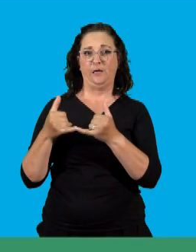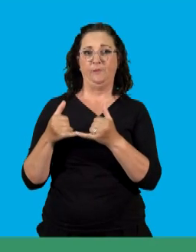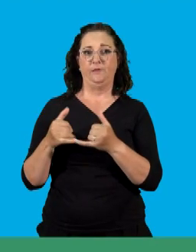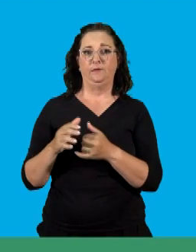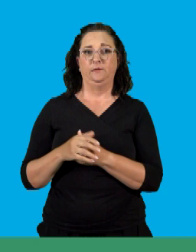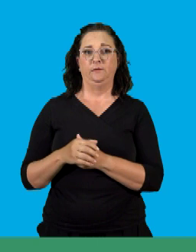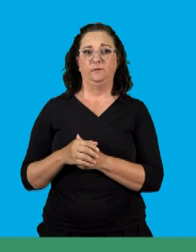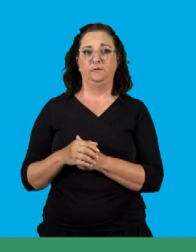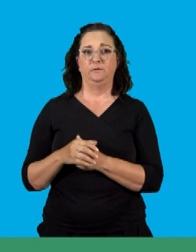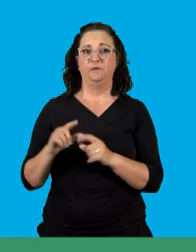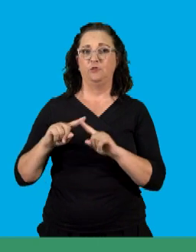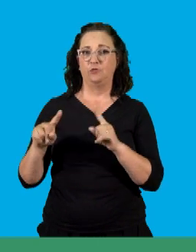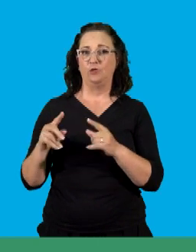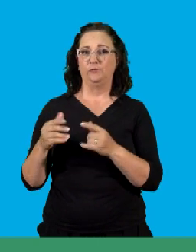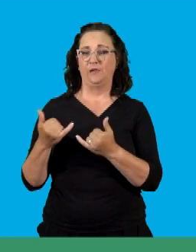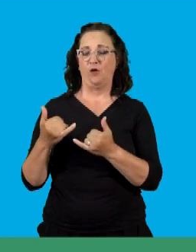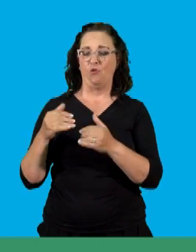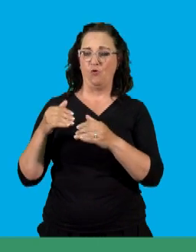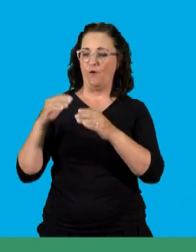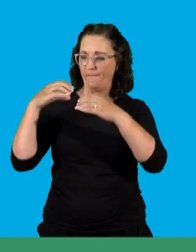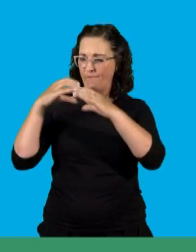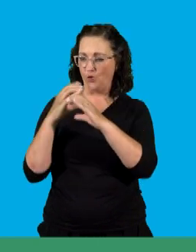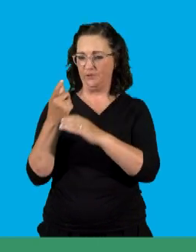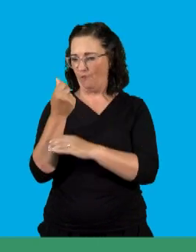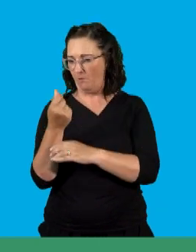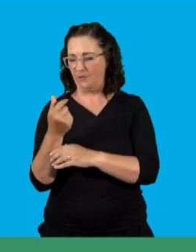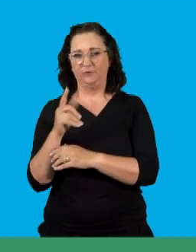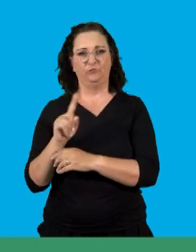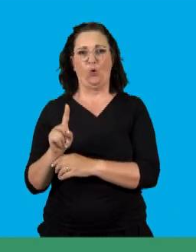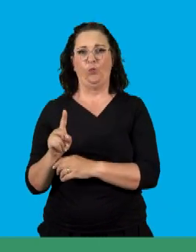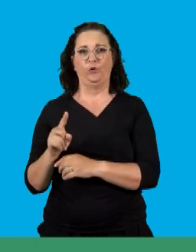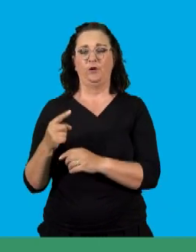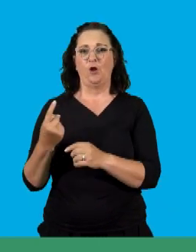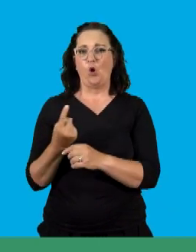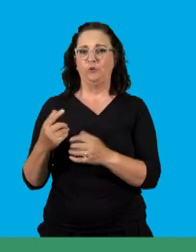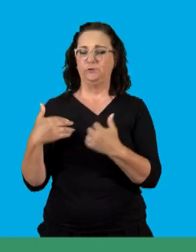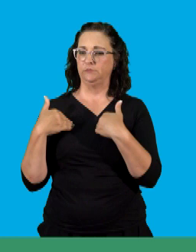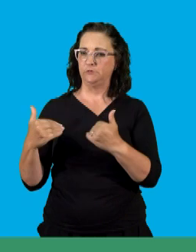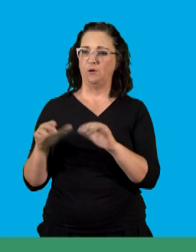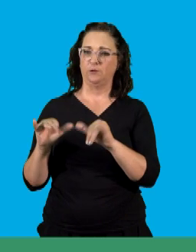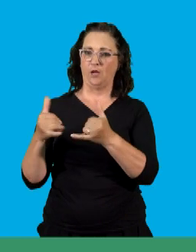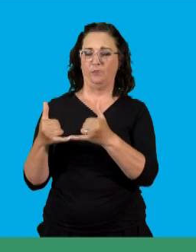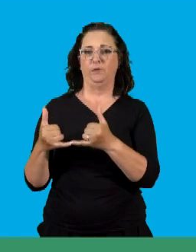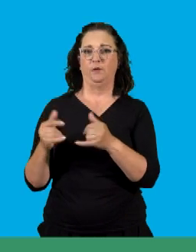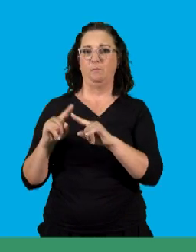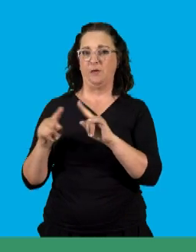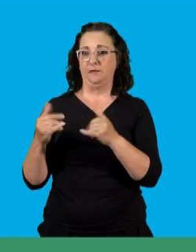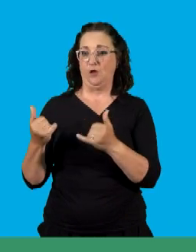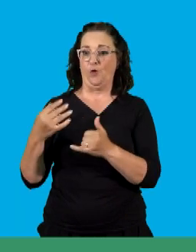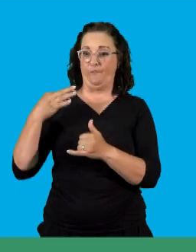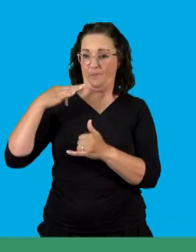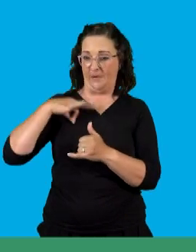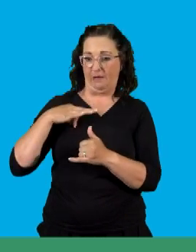incorporated not for gain. So obviously when you start a non-profit company, it simply means that you are starting a company not